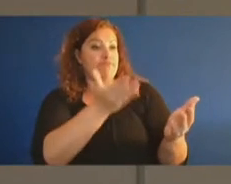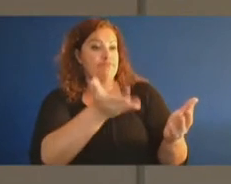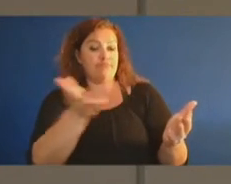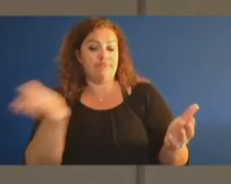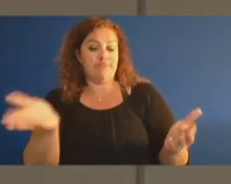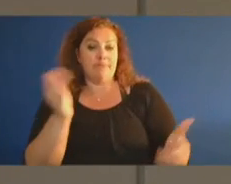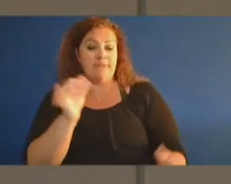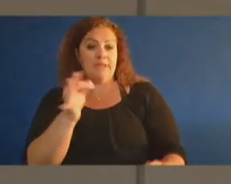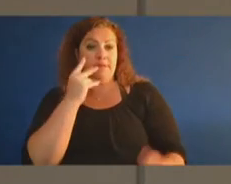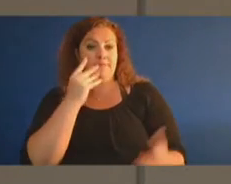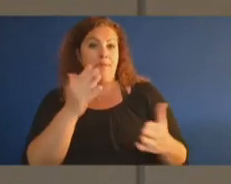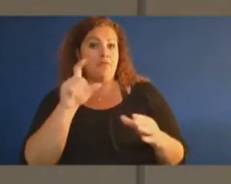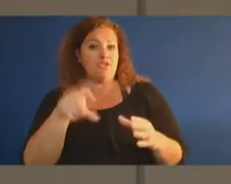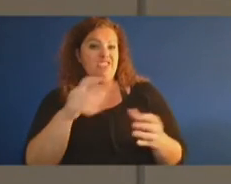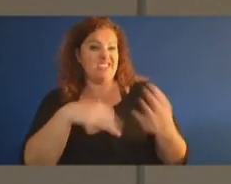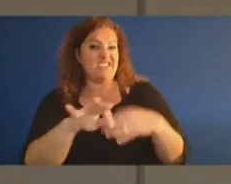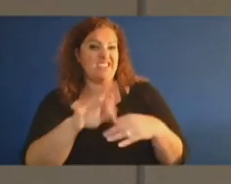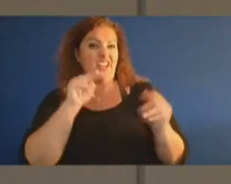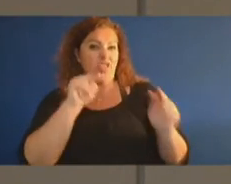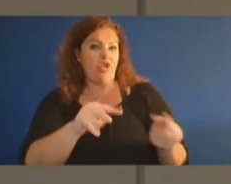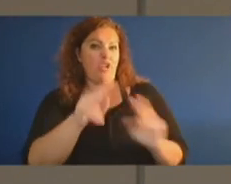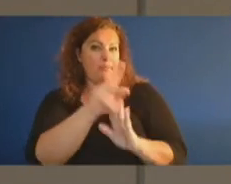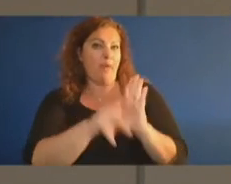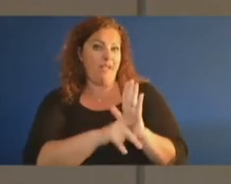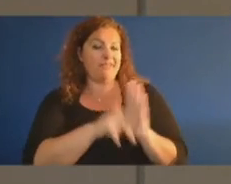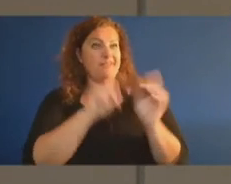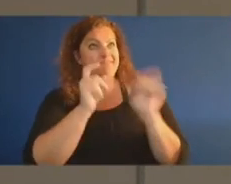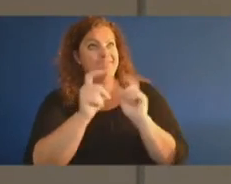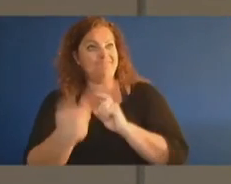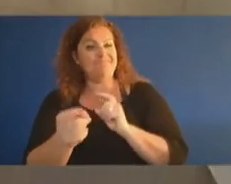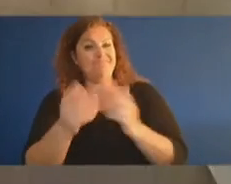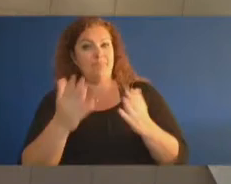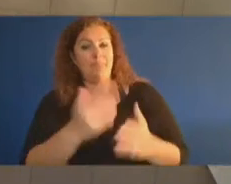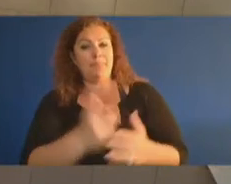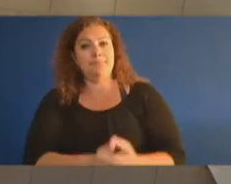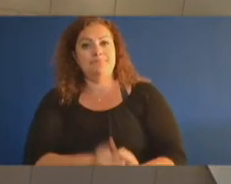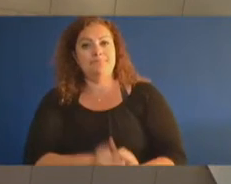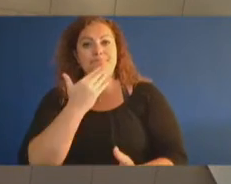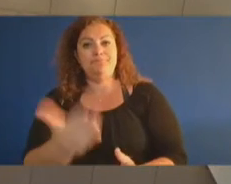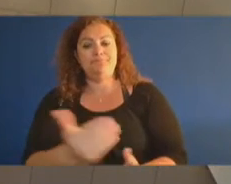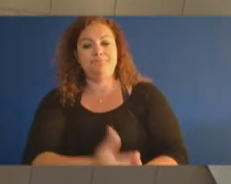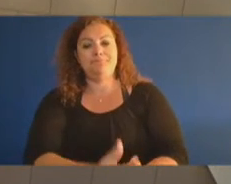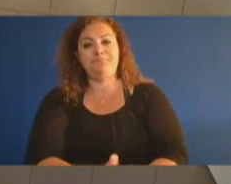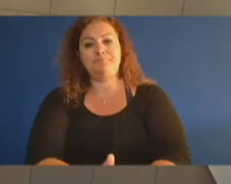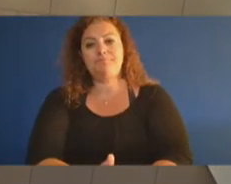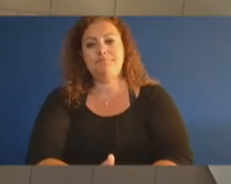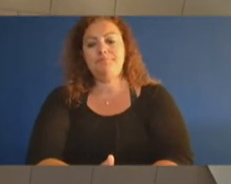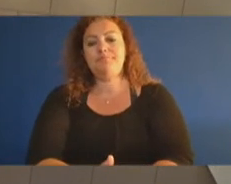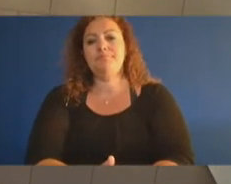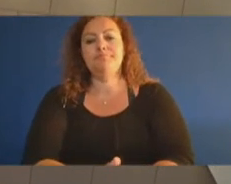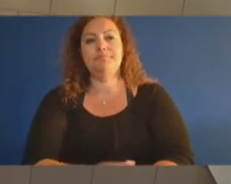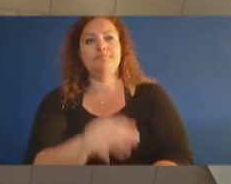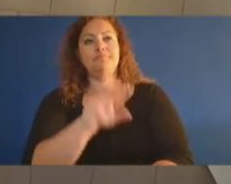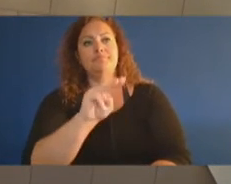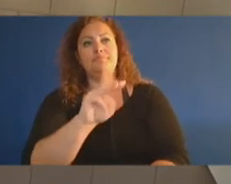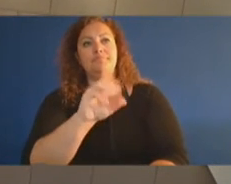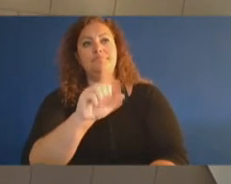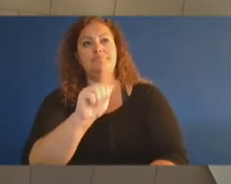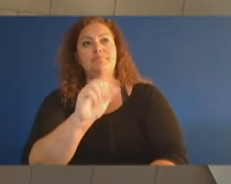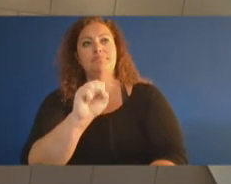look at our policies and perhaps make those changes thank you mmea thank you